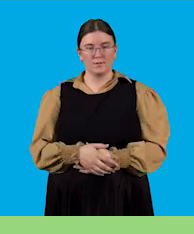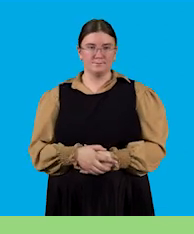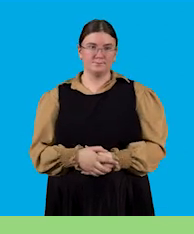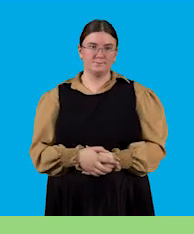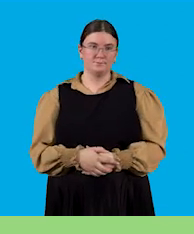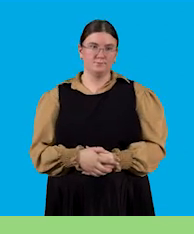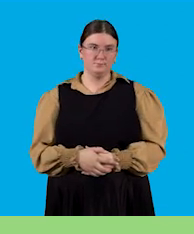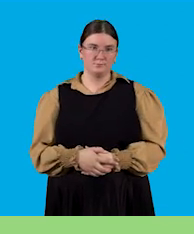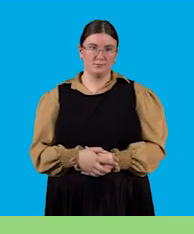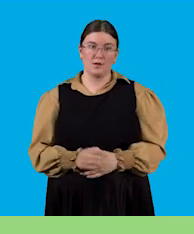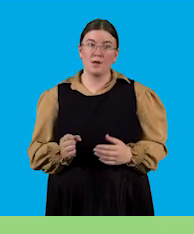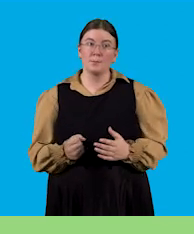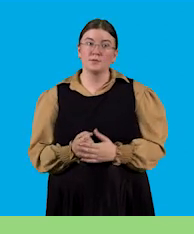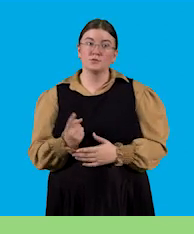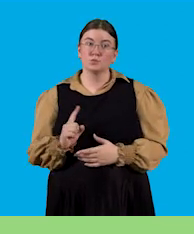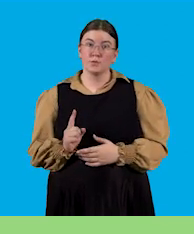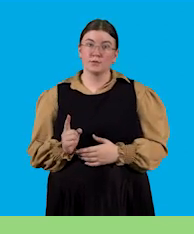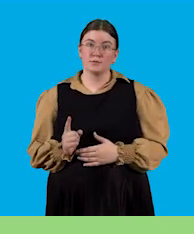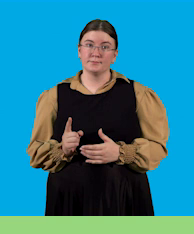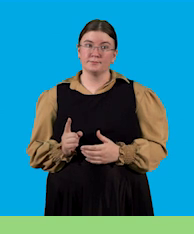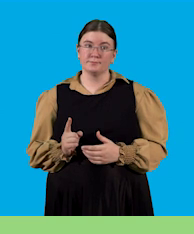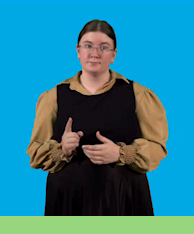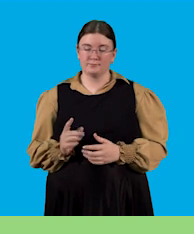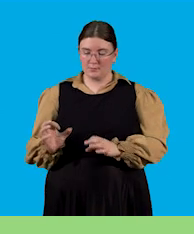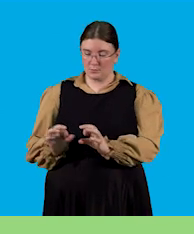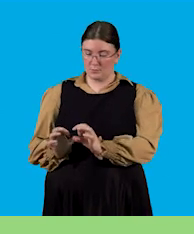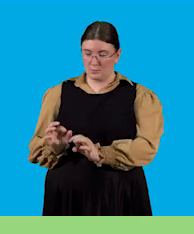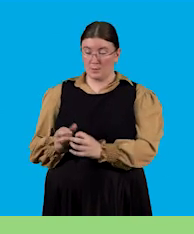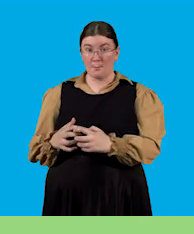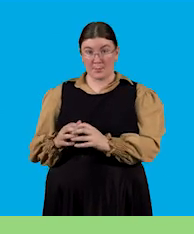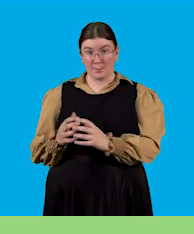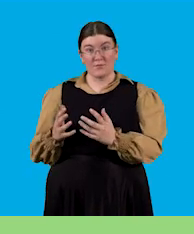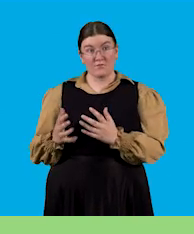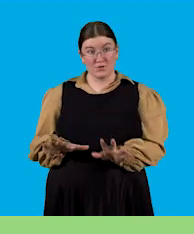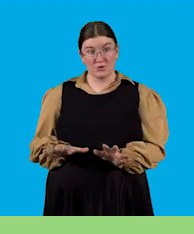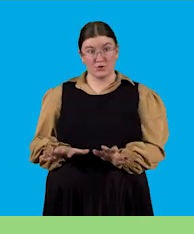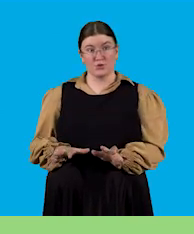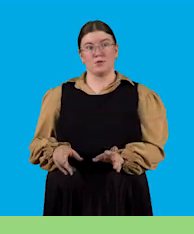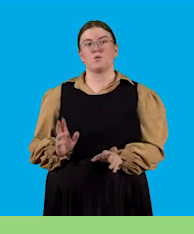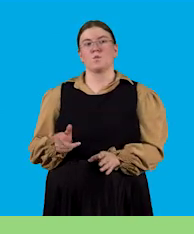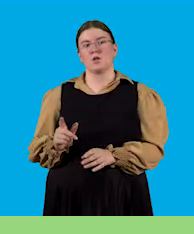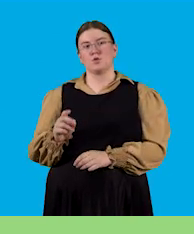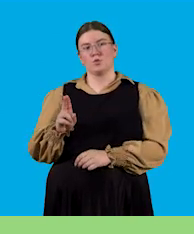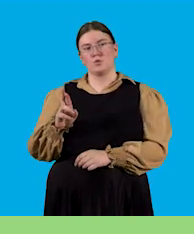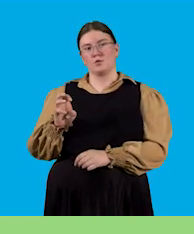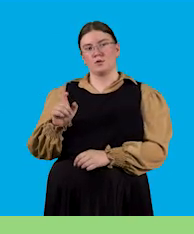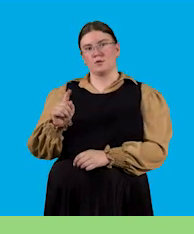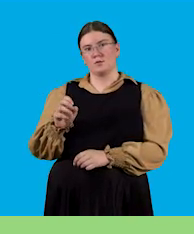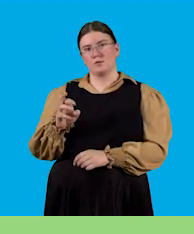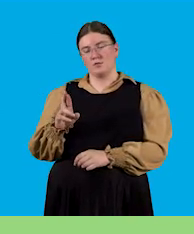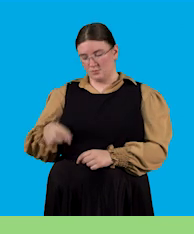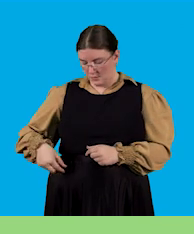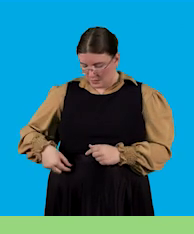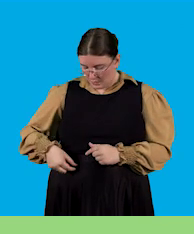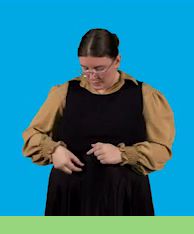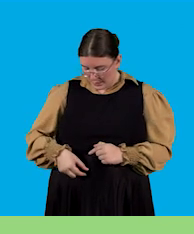And what happens after those small crystals have formed, they will cause a blockage in the ureter. So this